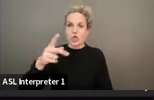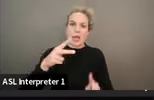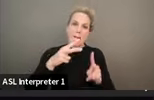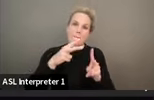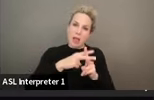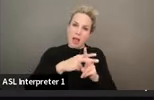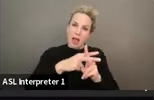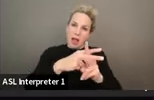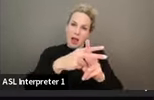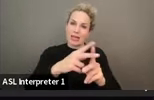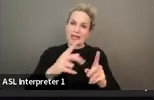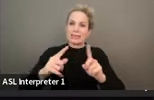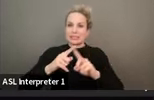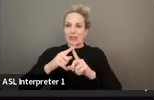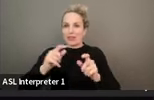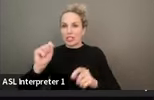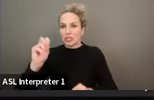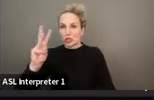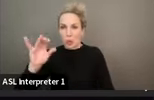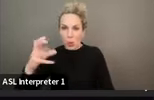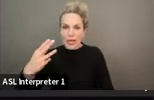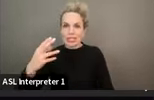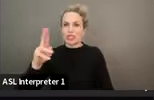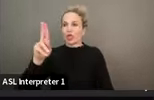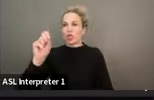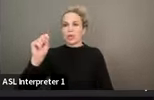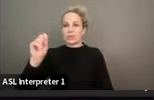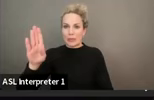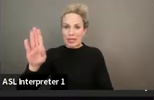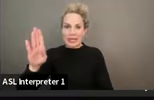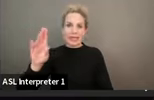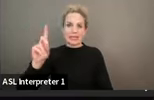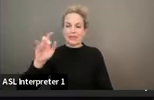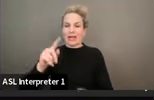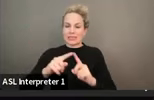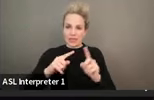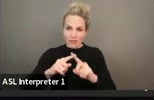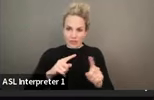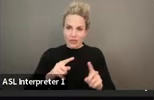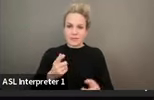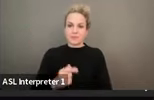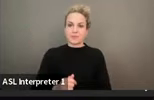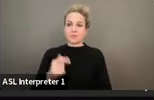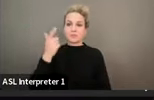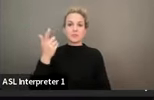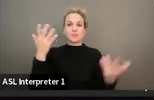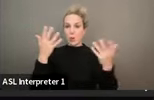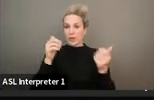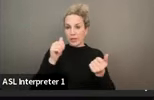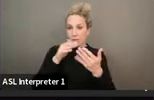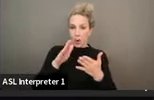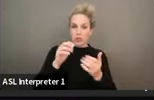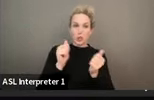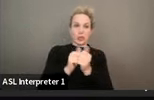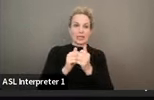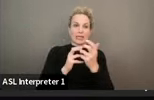a series of switches or USB devices. So essentially, our approach here with adaptive gaming